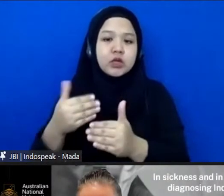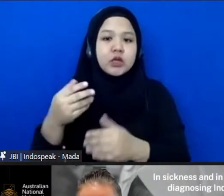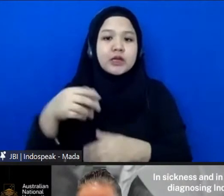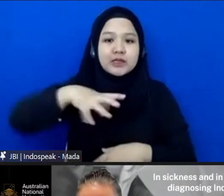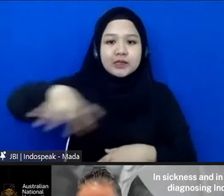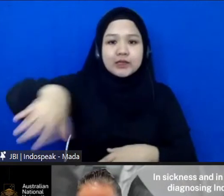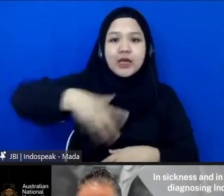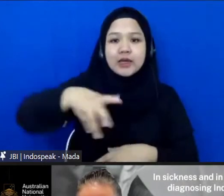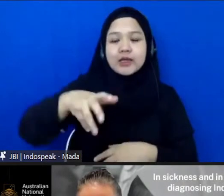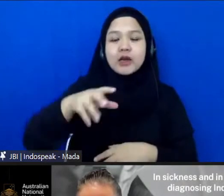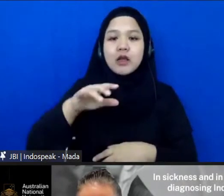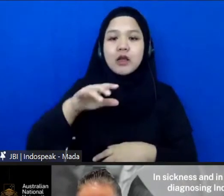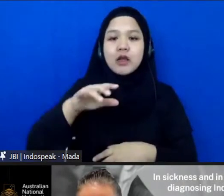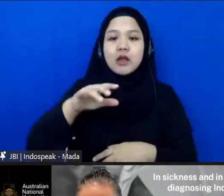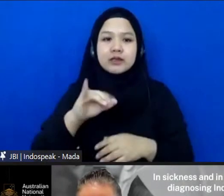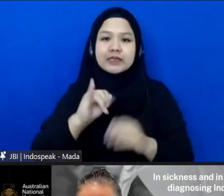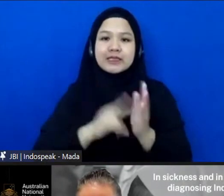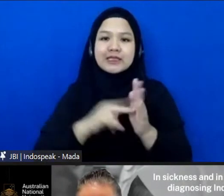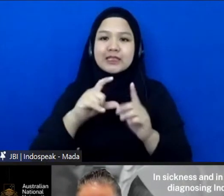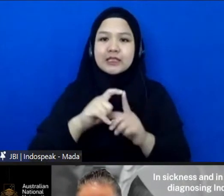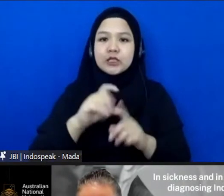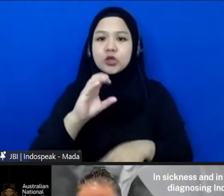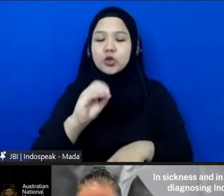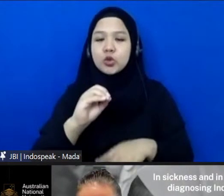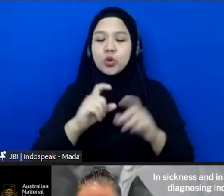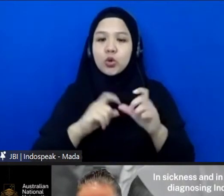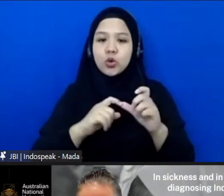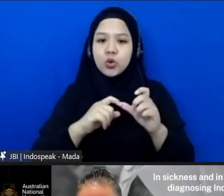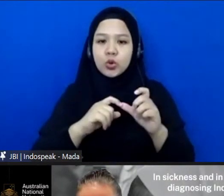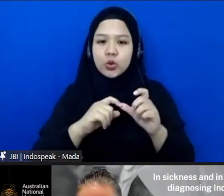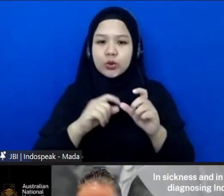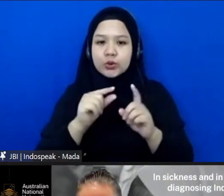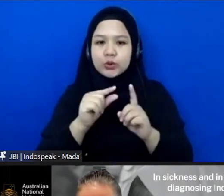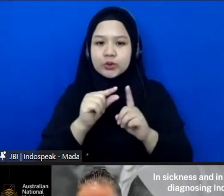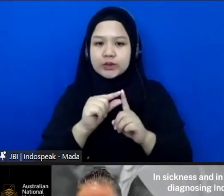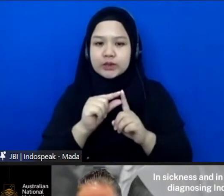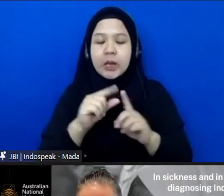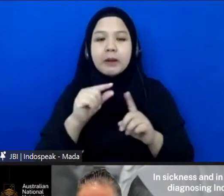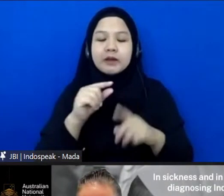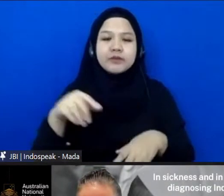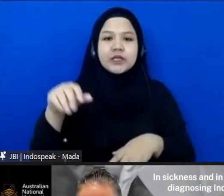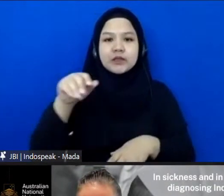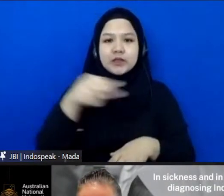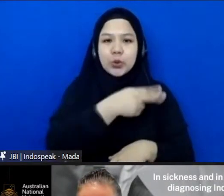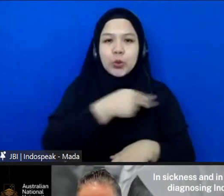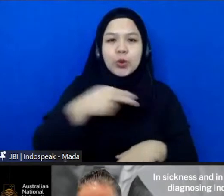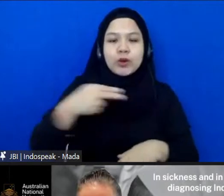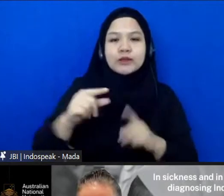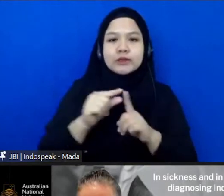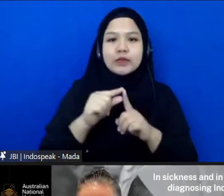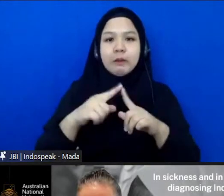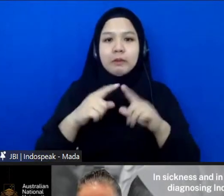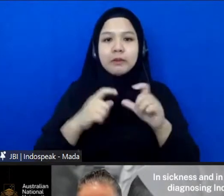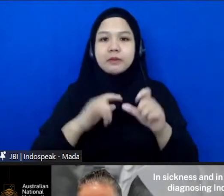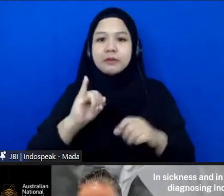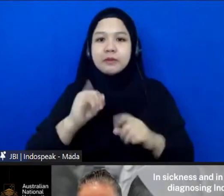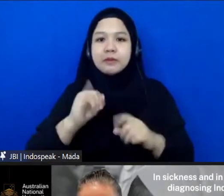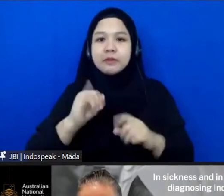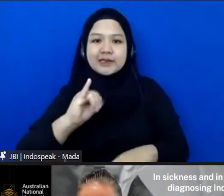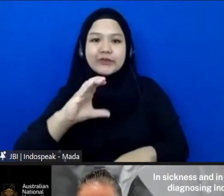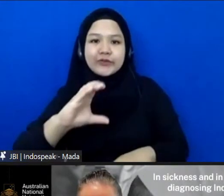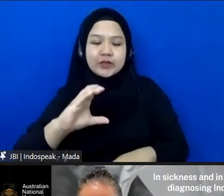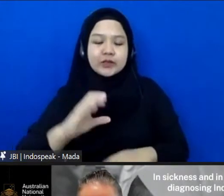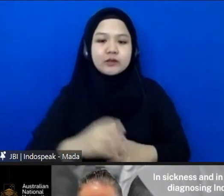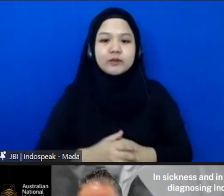support stability through this crisis. This leadership, including through Indonesia's role as a driver of the